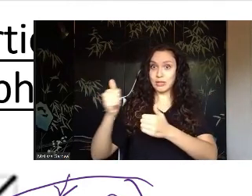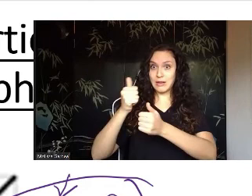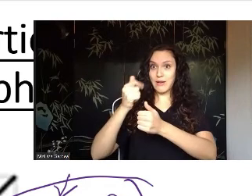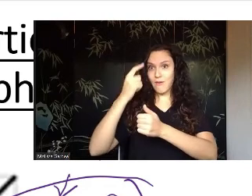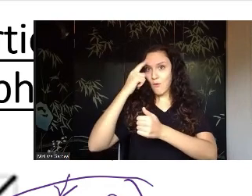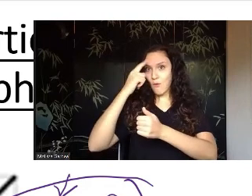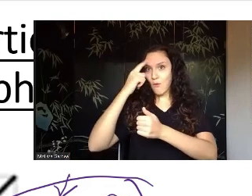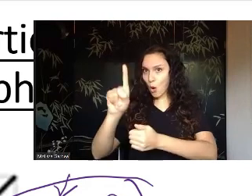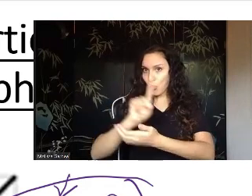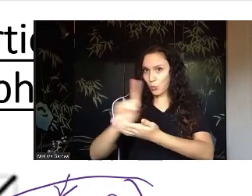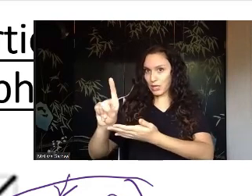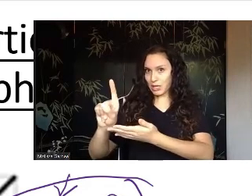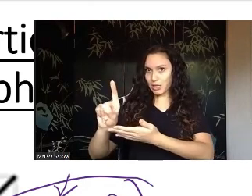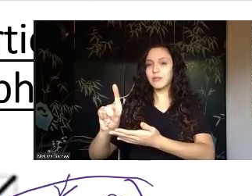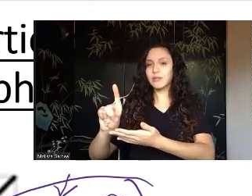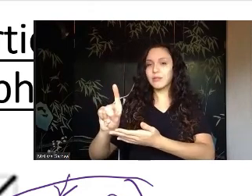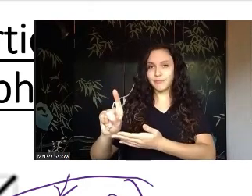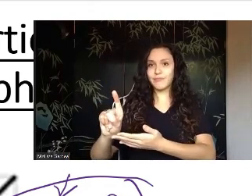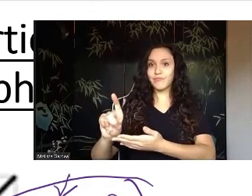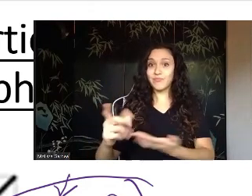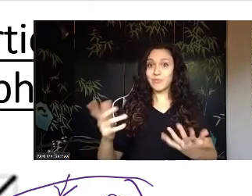$47 per 1 week.